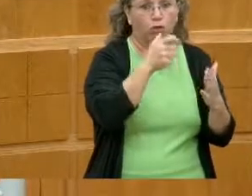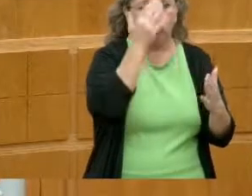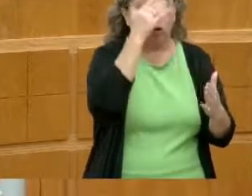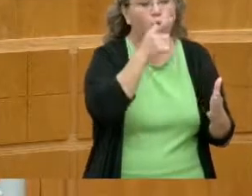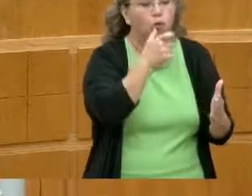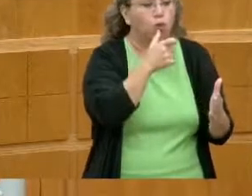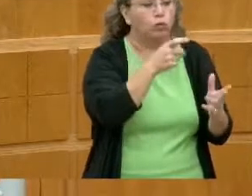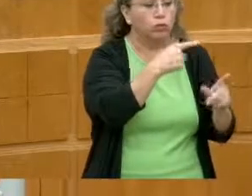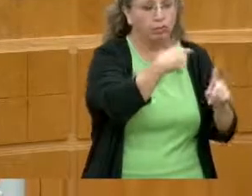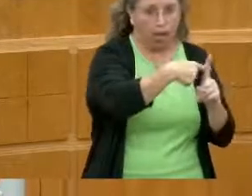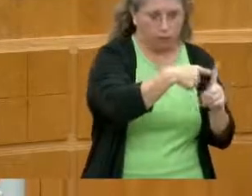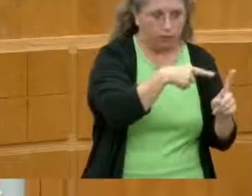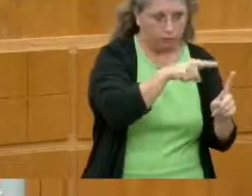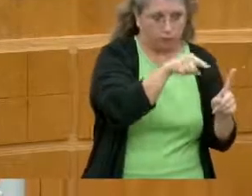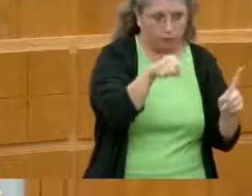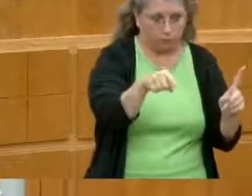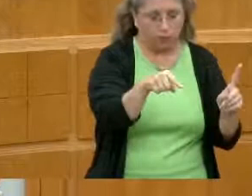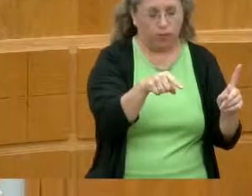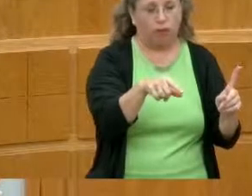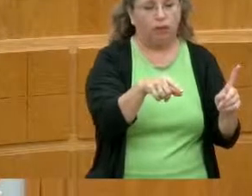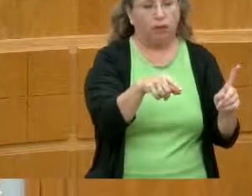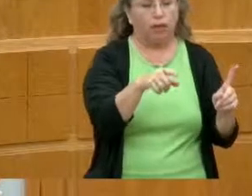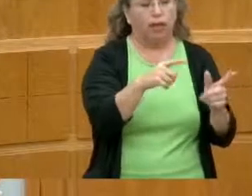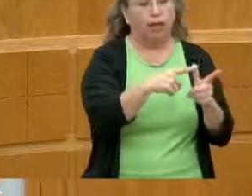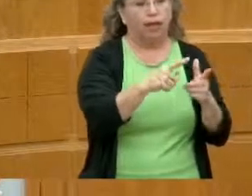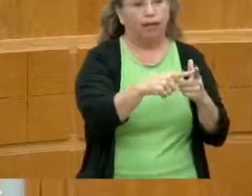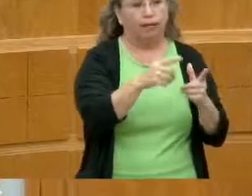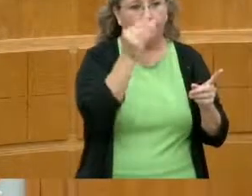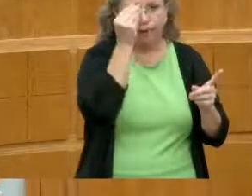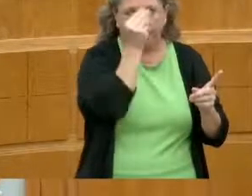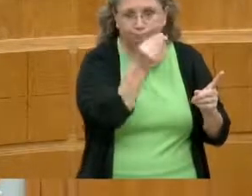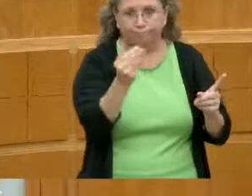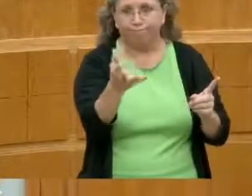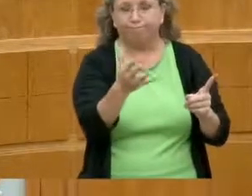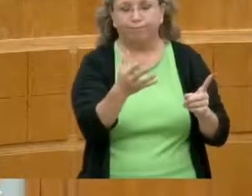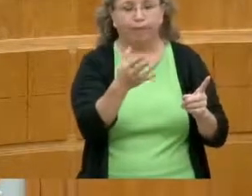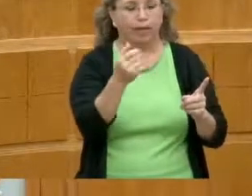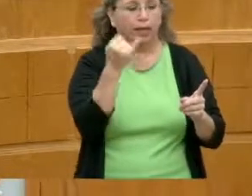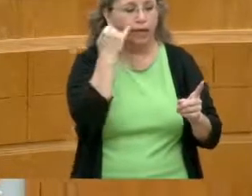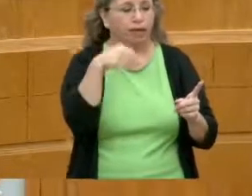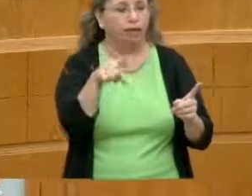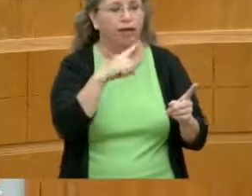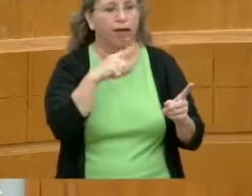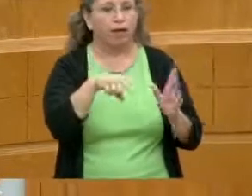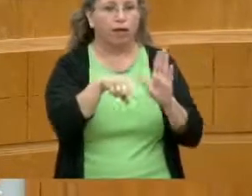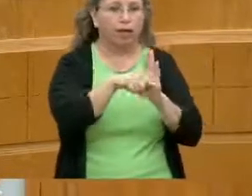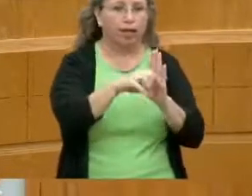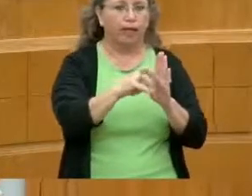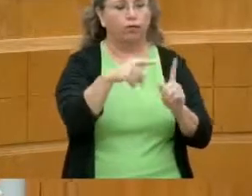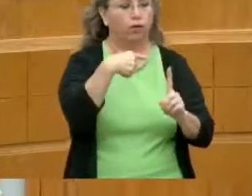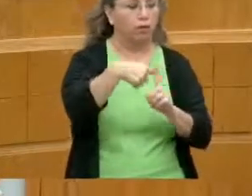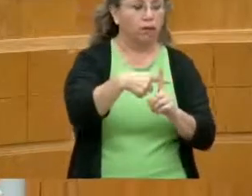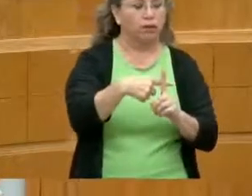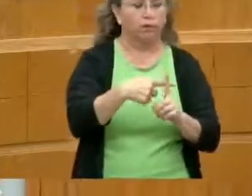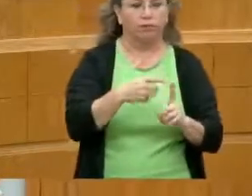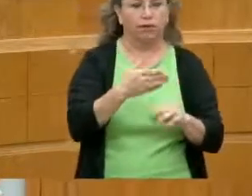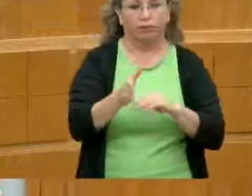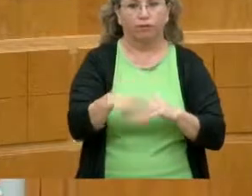are. The second goal is to get everybody else notified so they know that if they're negative or positive. Thank